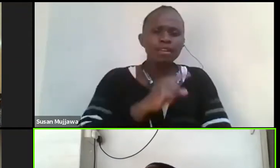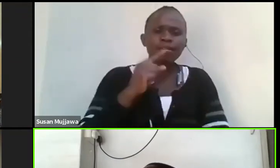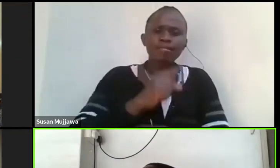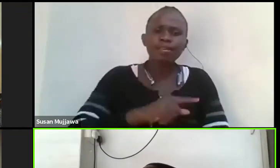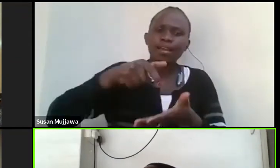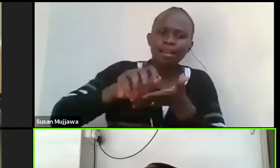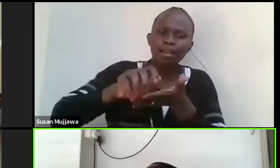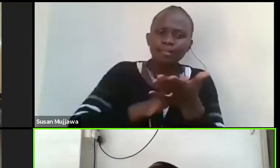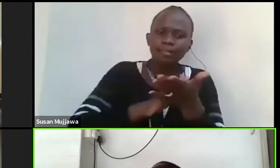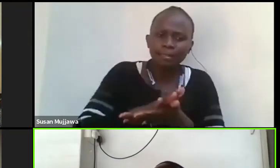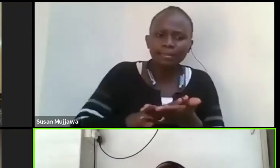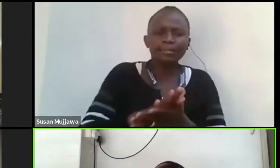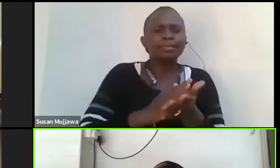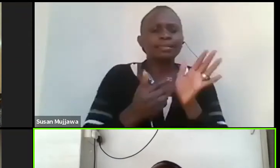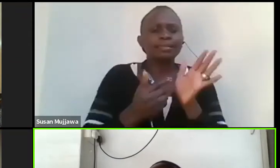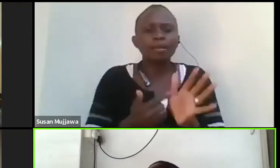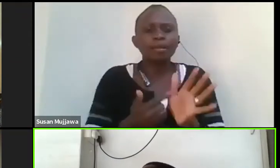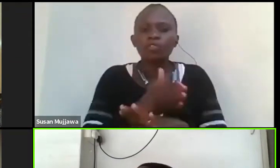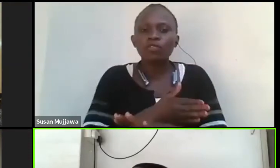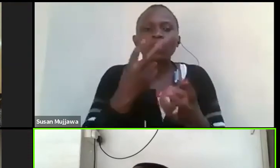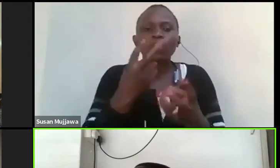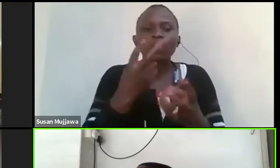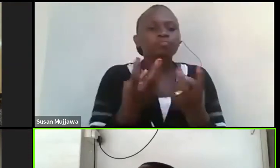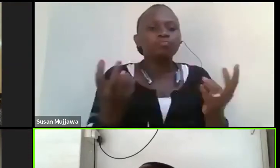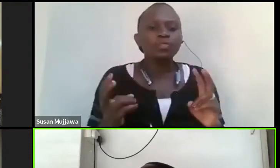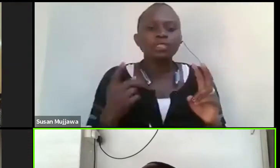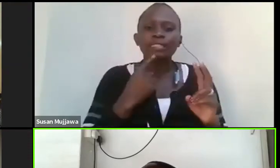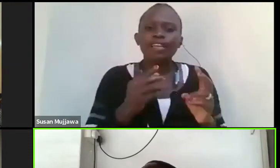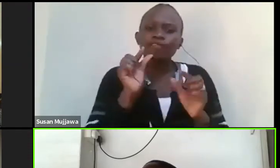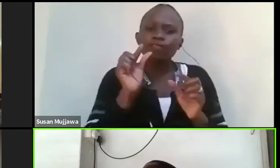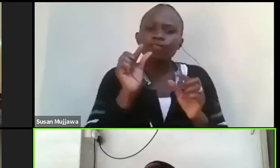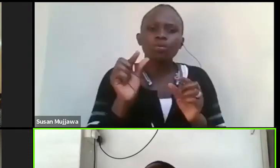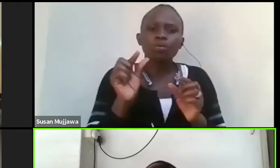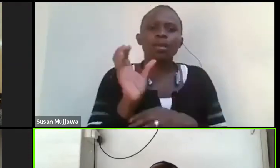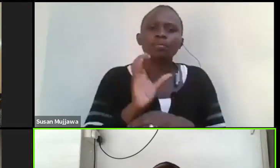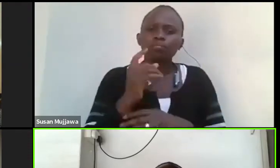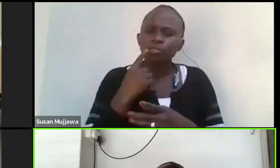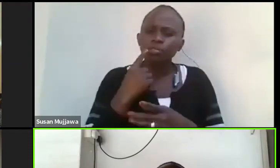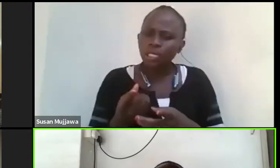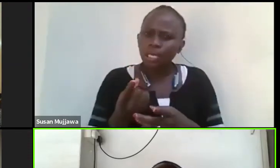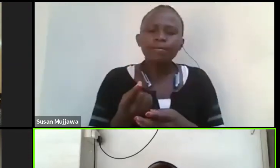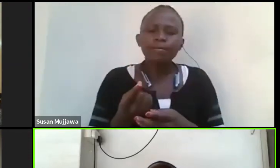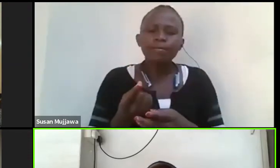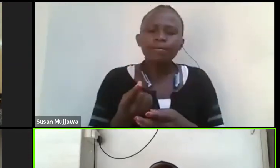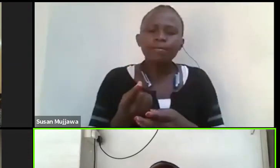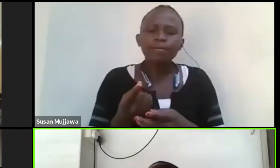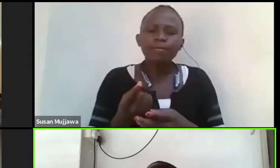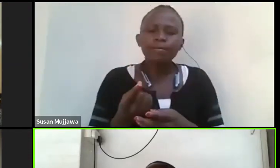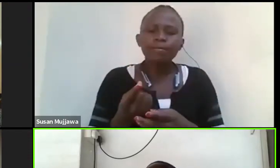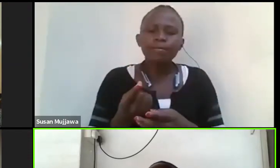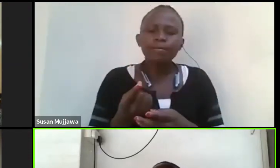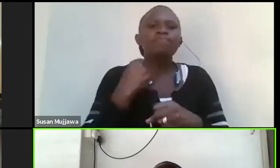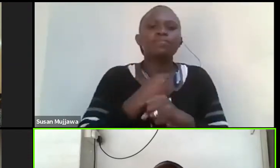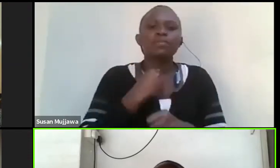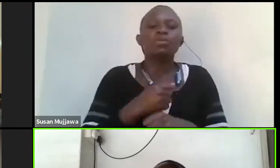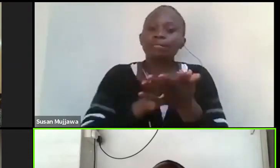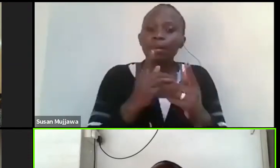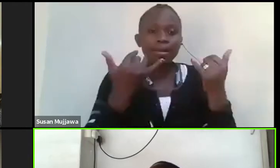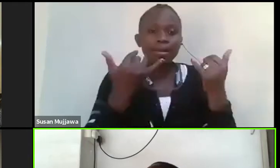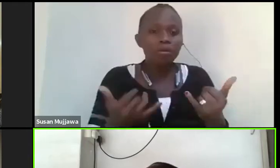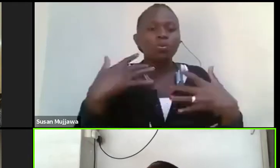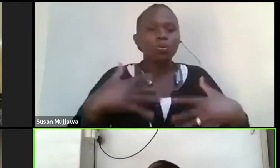panels said, a few companies were doing. I think if I caught you right, you said the two are doing sanitizer. Right now, Coca-Cola Beverages Africa will make sanitizer